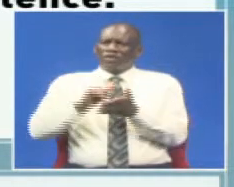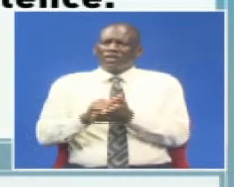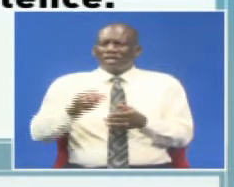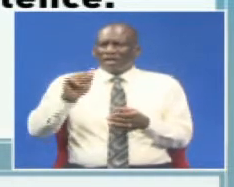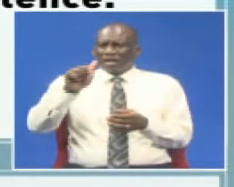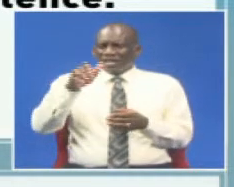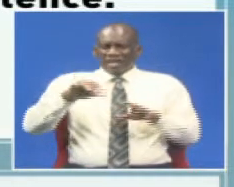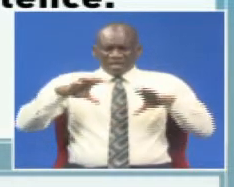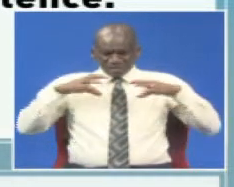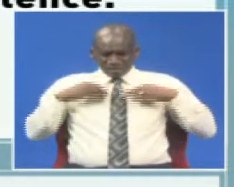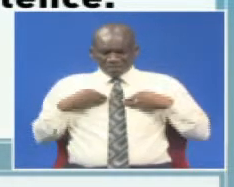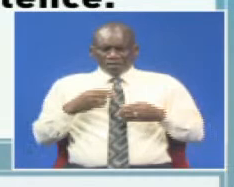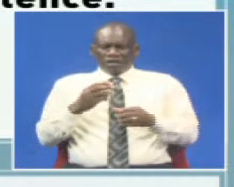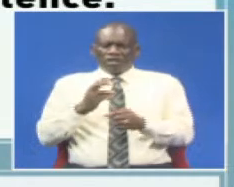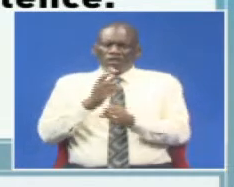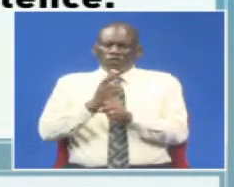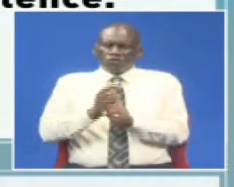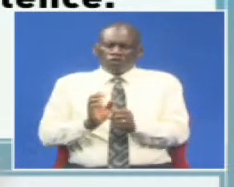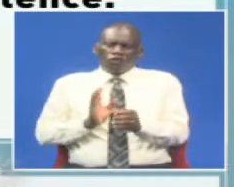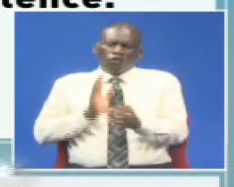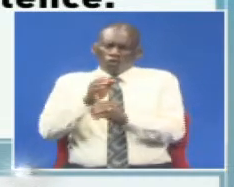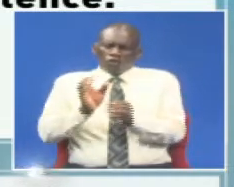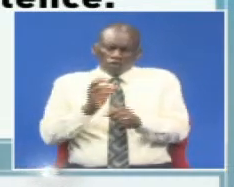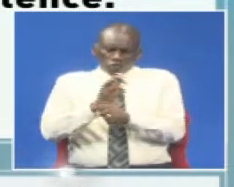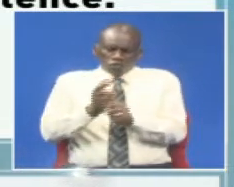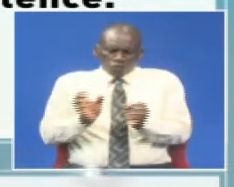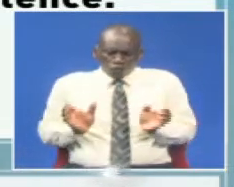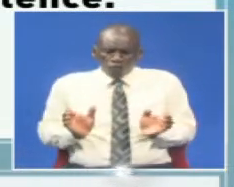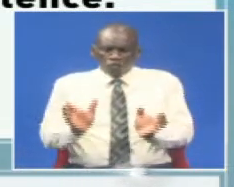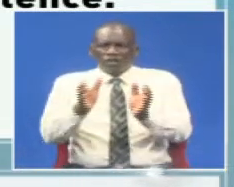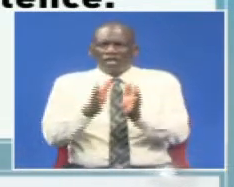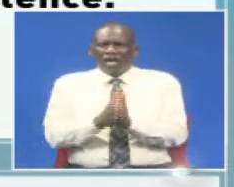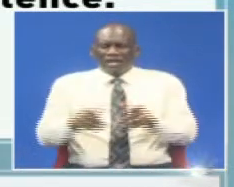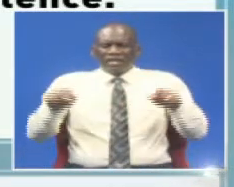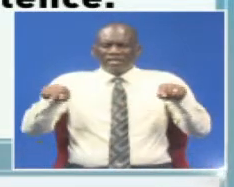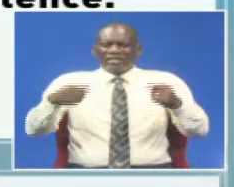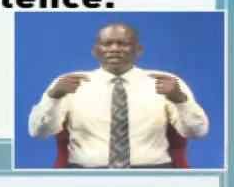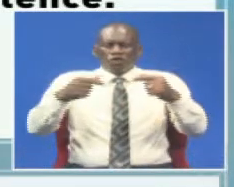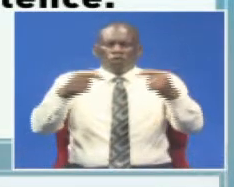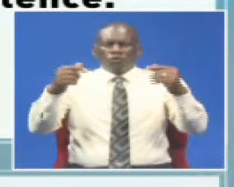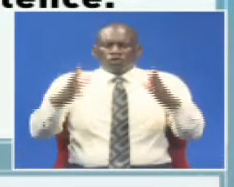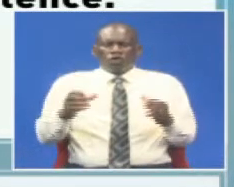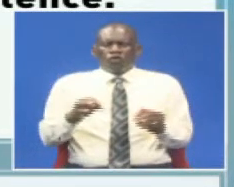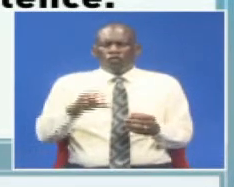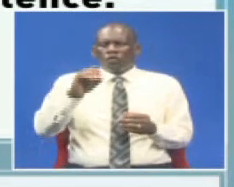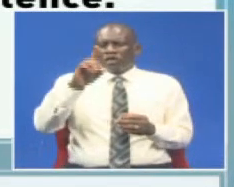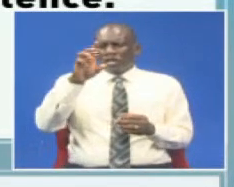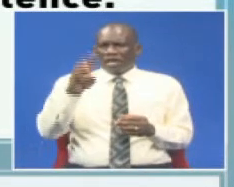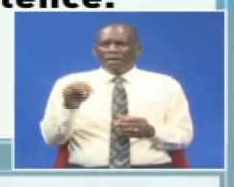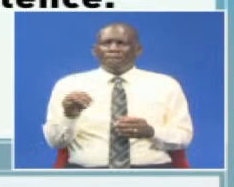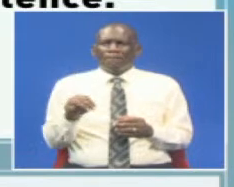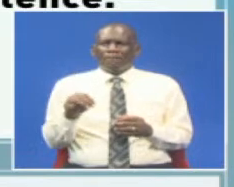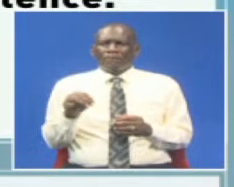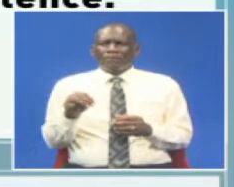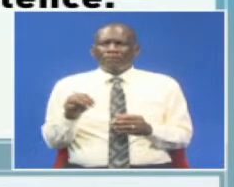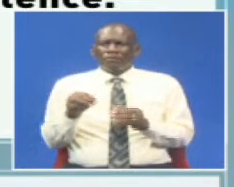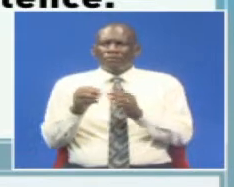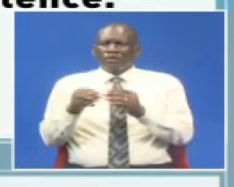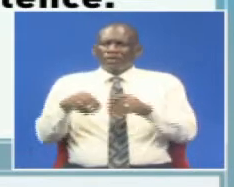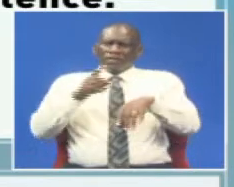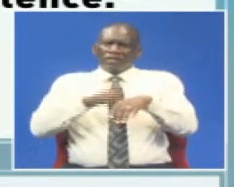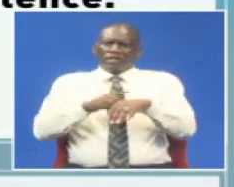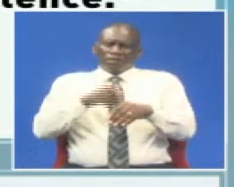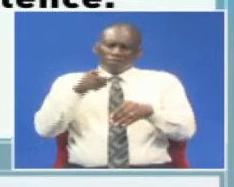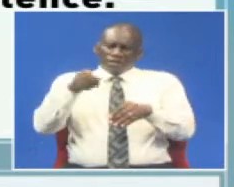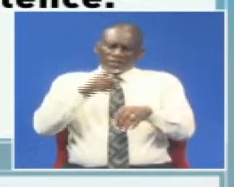of excessive force and facilitated attacks against supporters of the opposition Orange Democratic Movement ODM during the